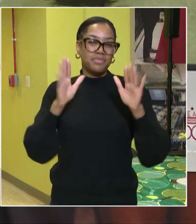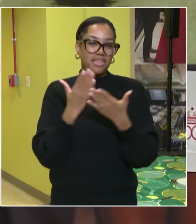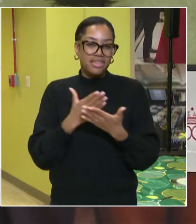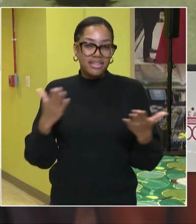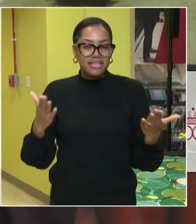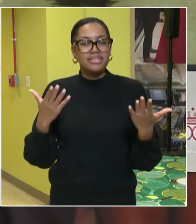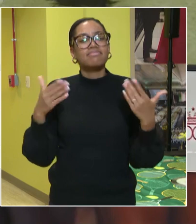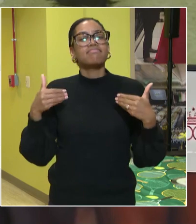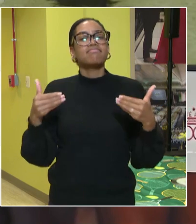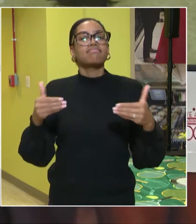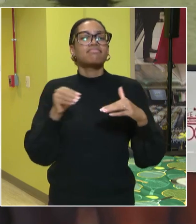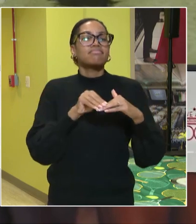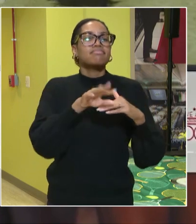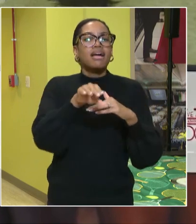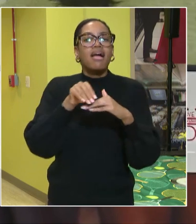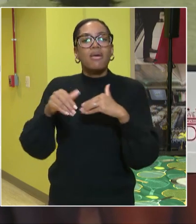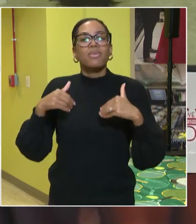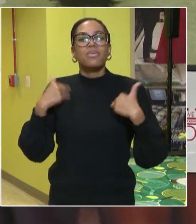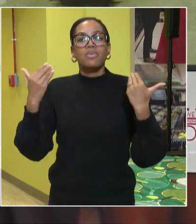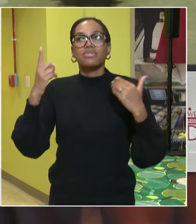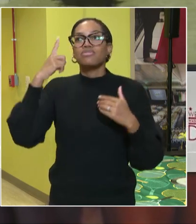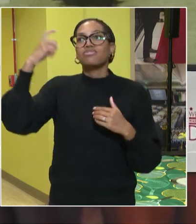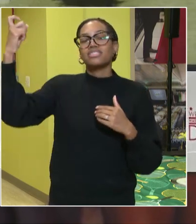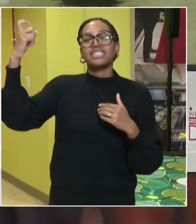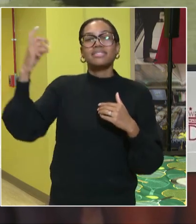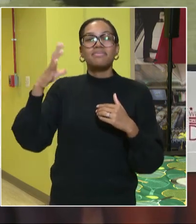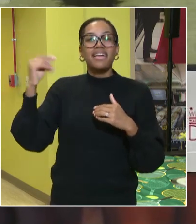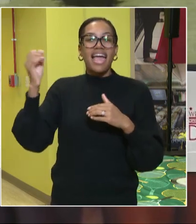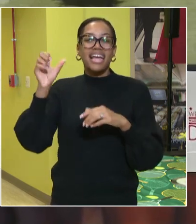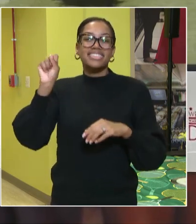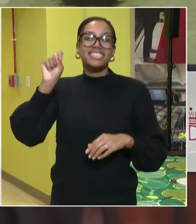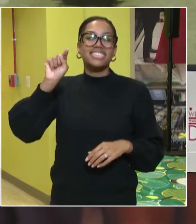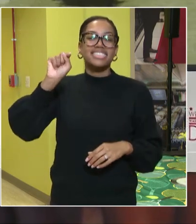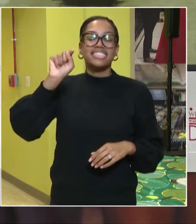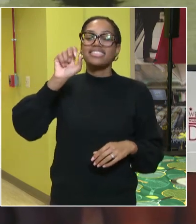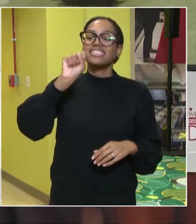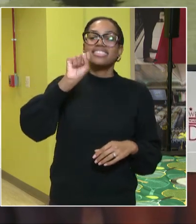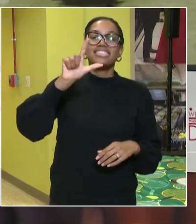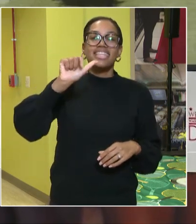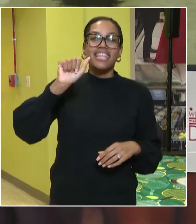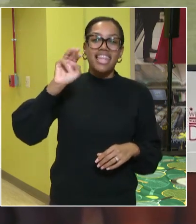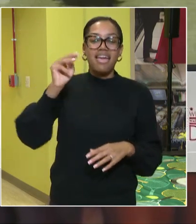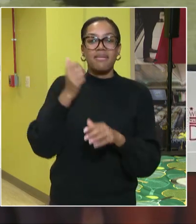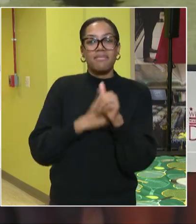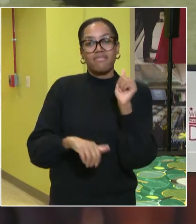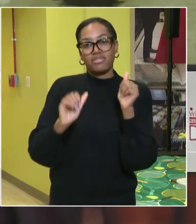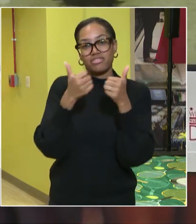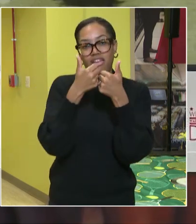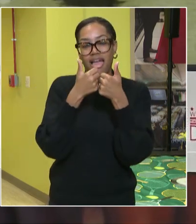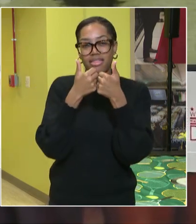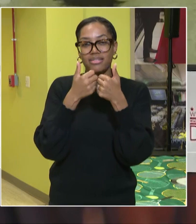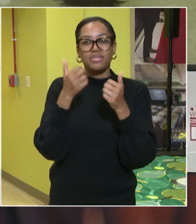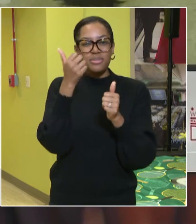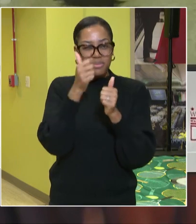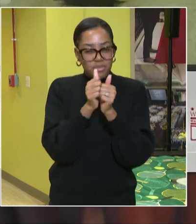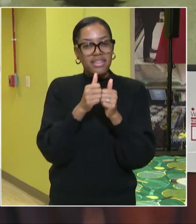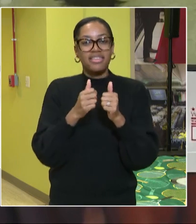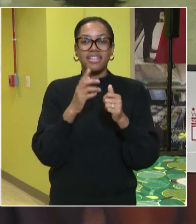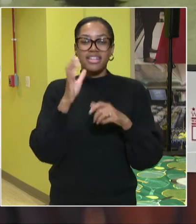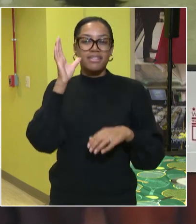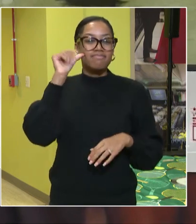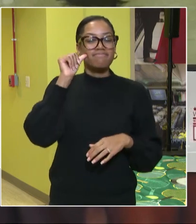dream big, serve high, and slam every challenge with tenacity and courage. You like that, right?